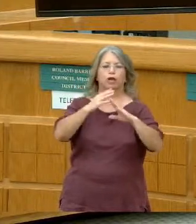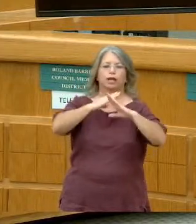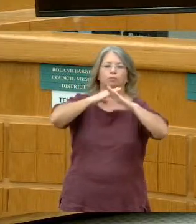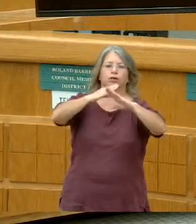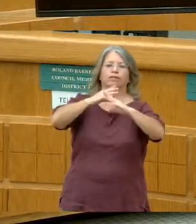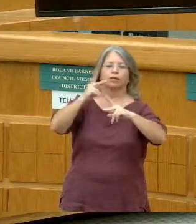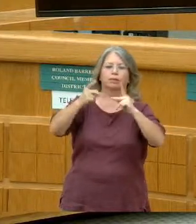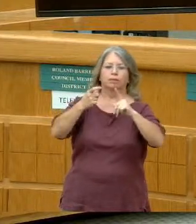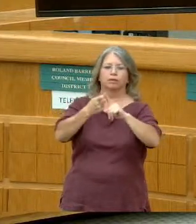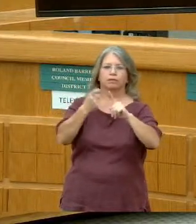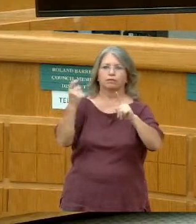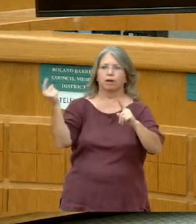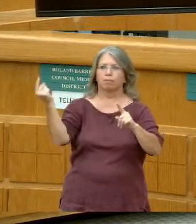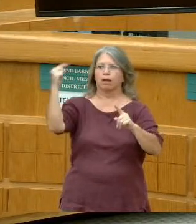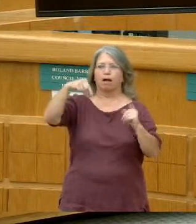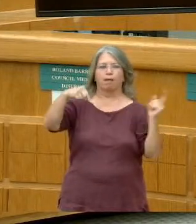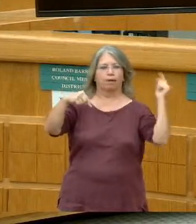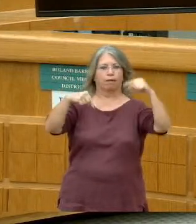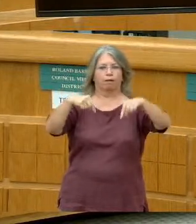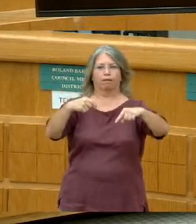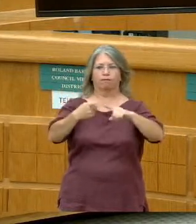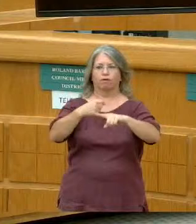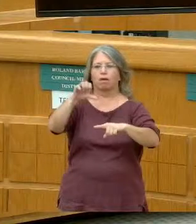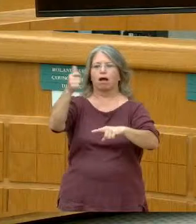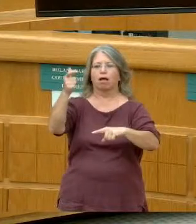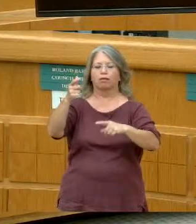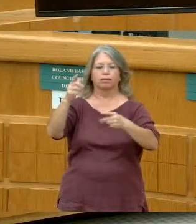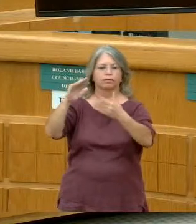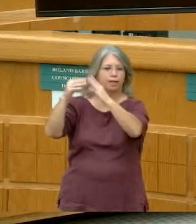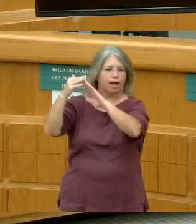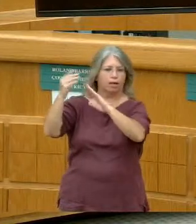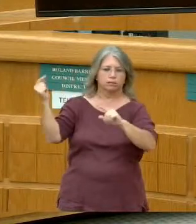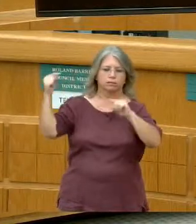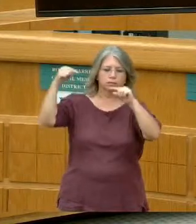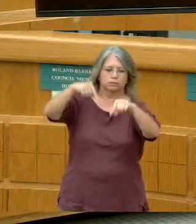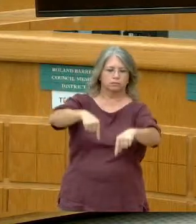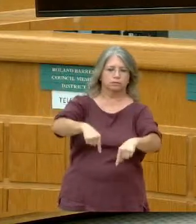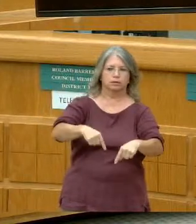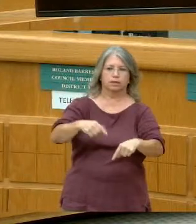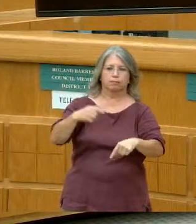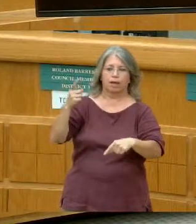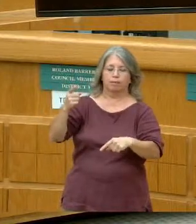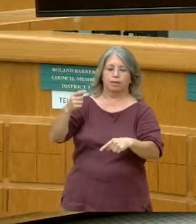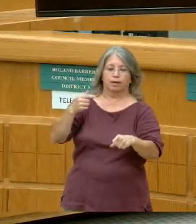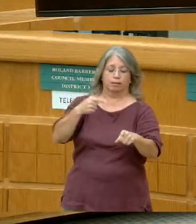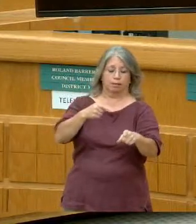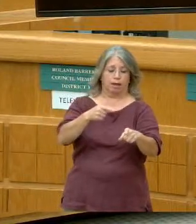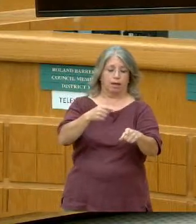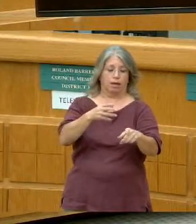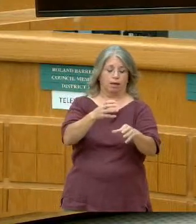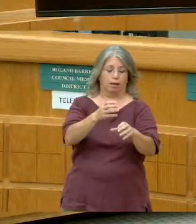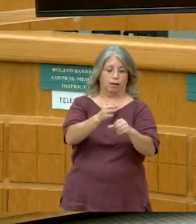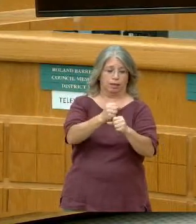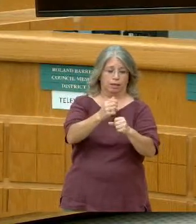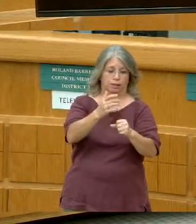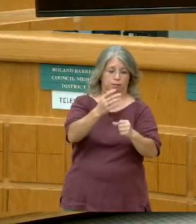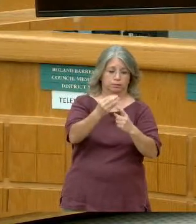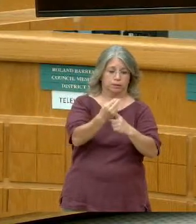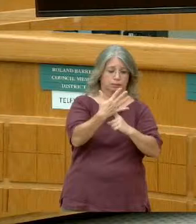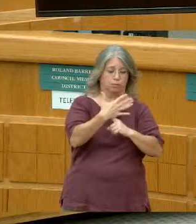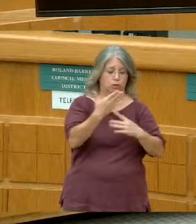other places and then either contract COVID and bring it back or bring COVID with